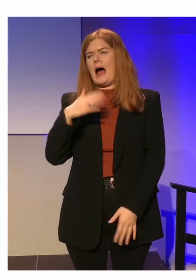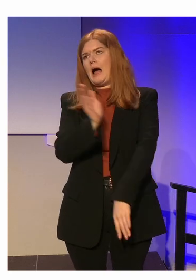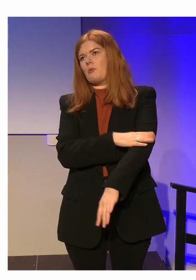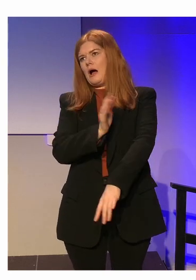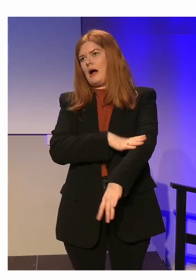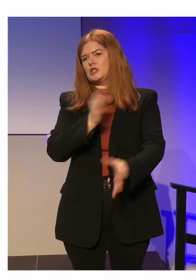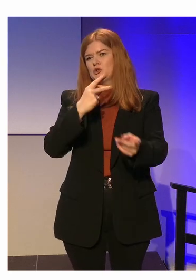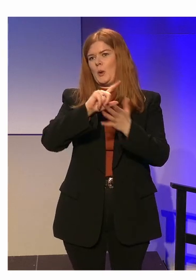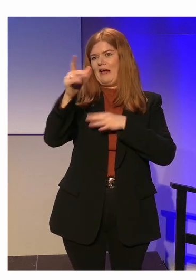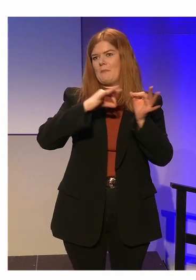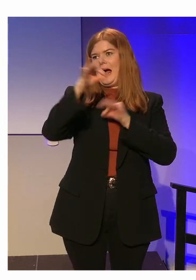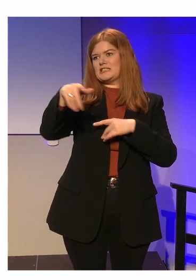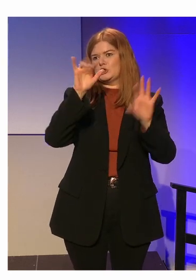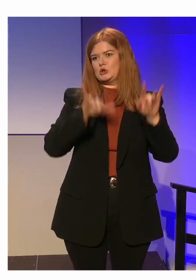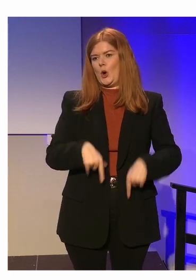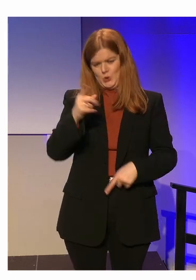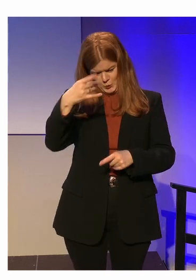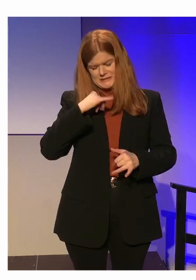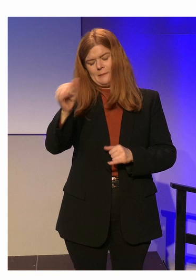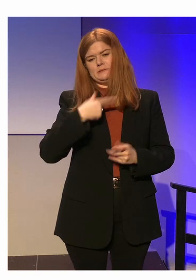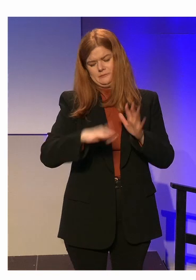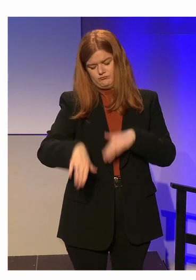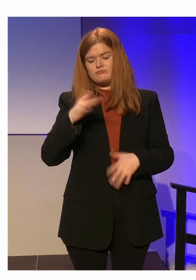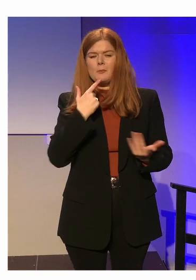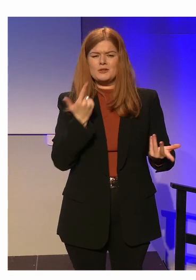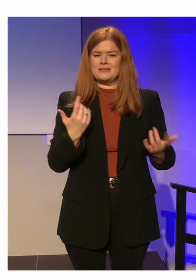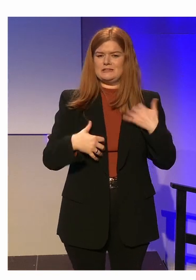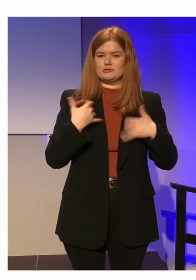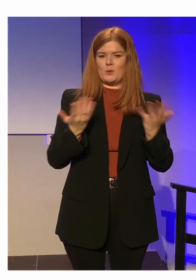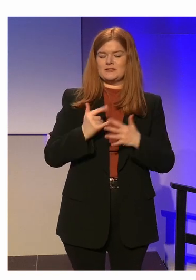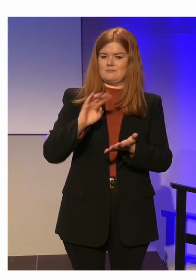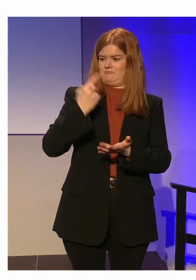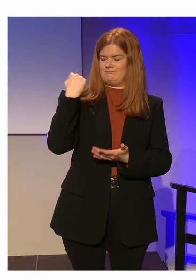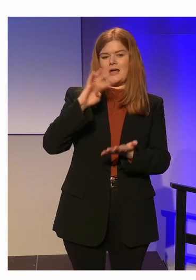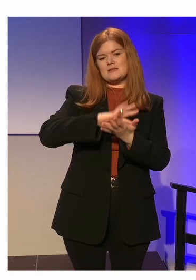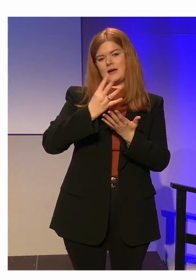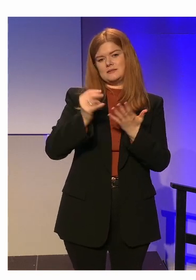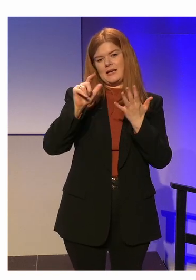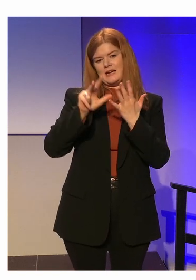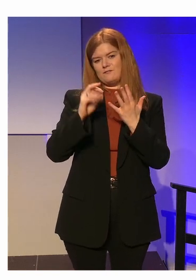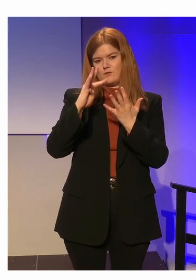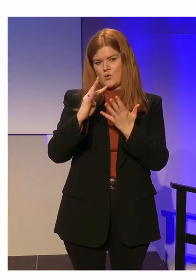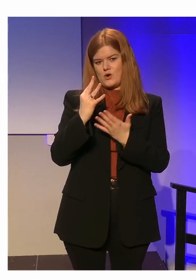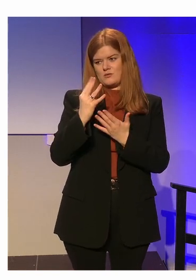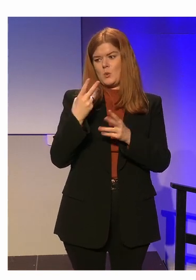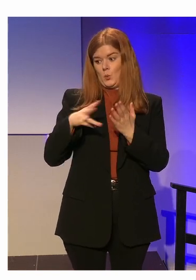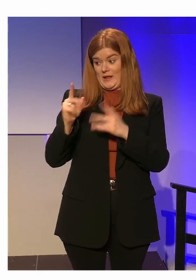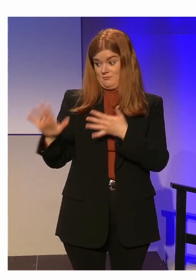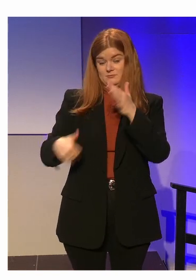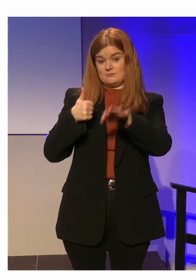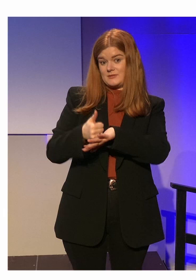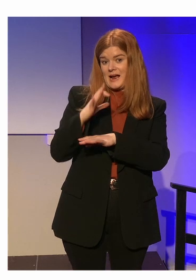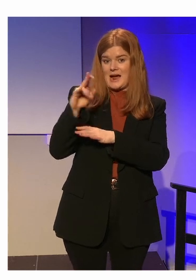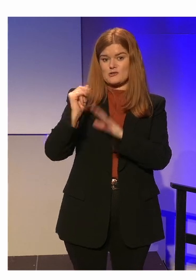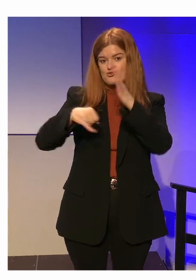snow. You will walk 12 miles. But interestingly, in 1984, when they were forming